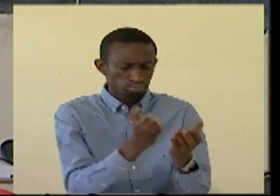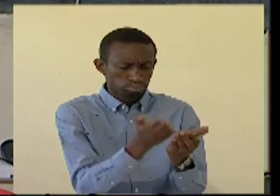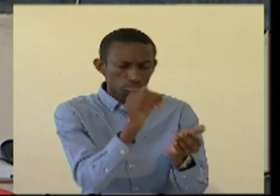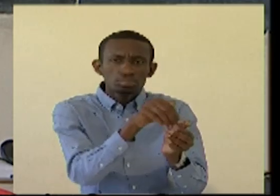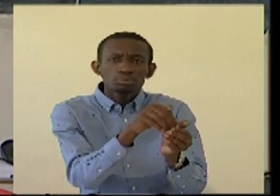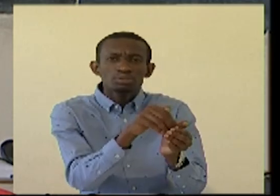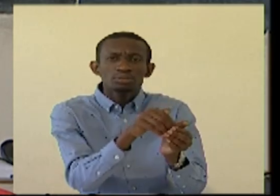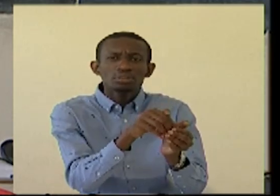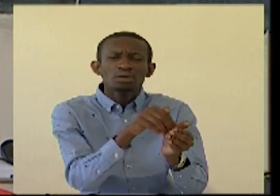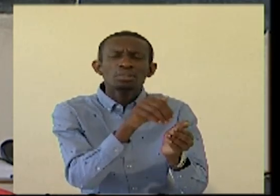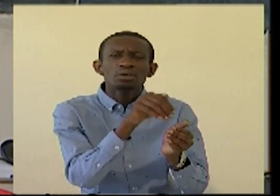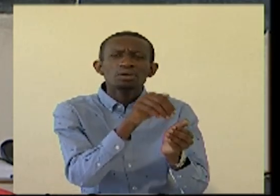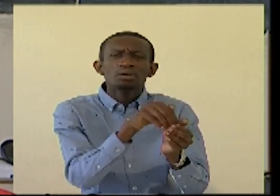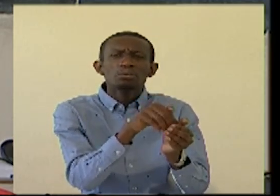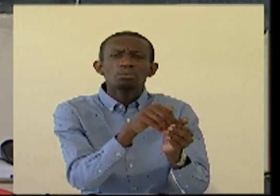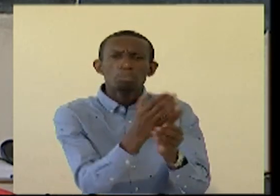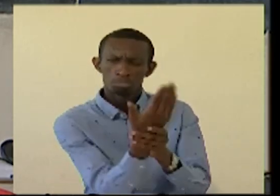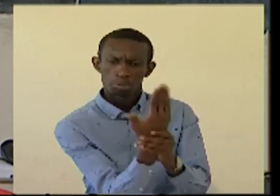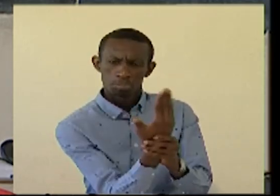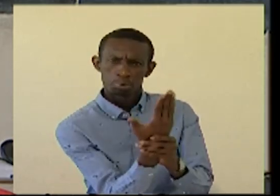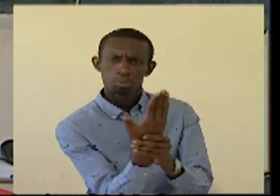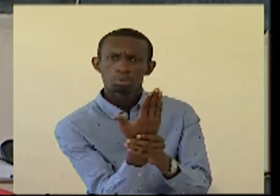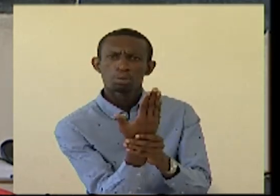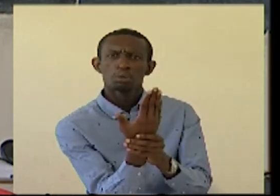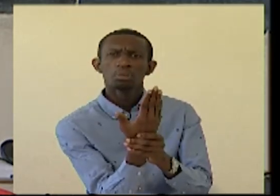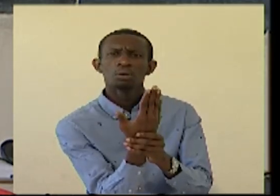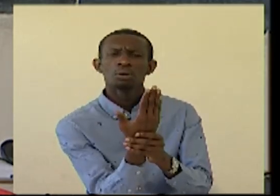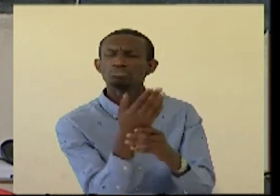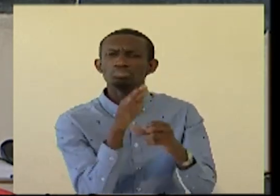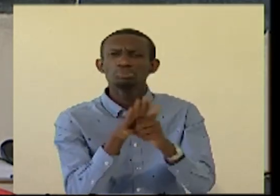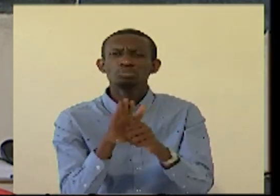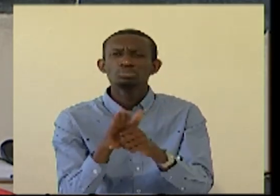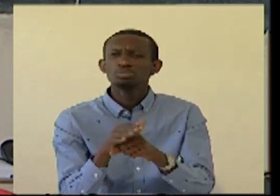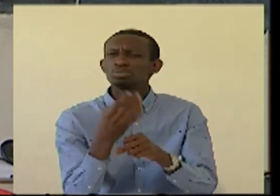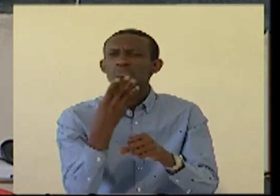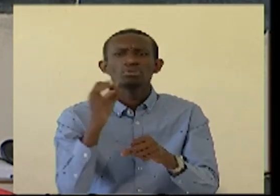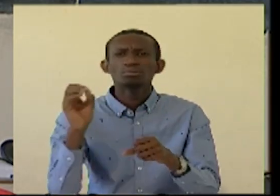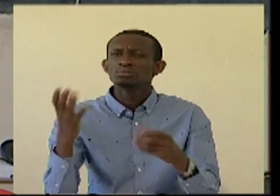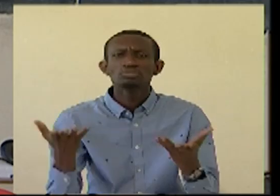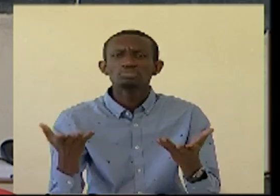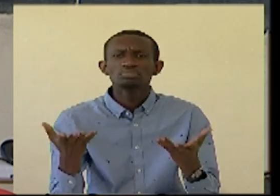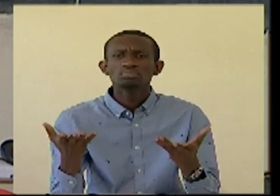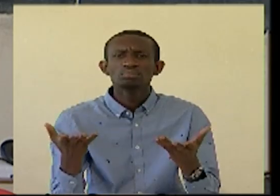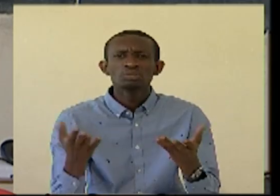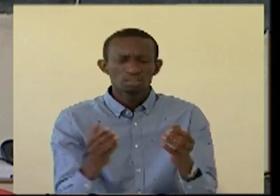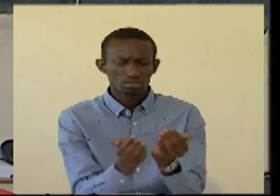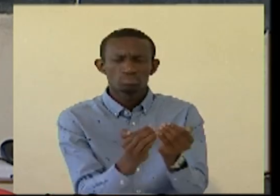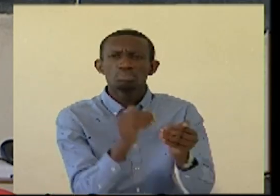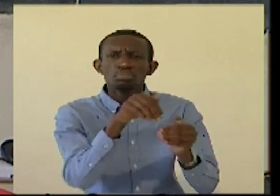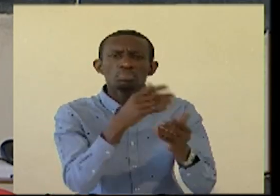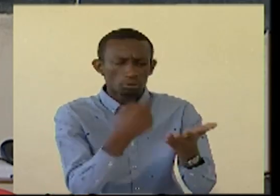papers? The papers we use for printing, for example, the foolscaps. How do we call that set?